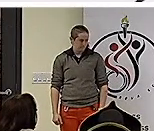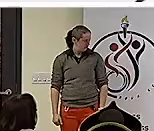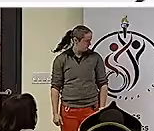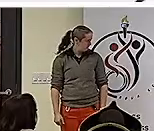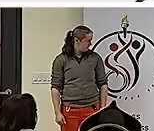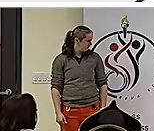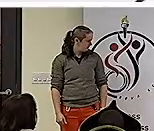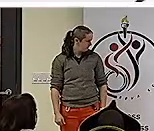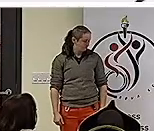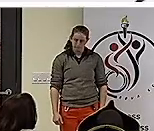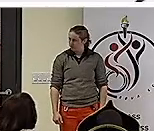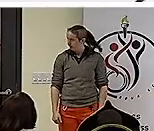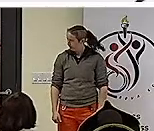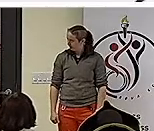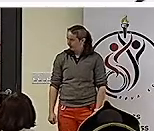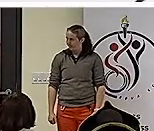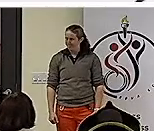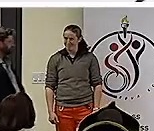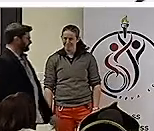Just-